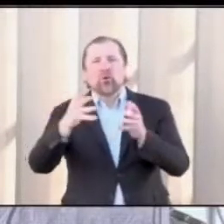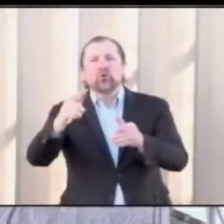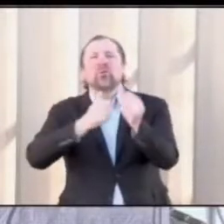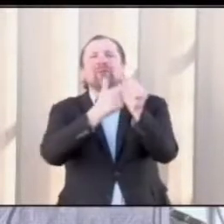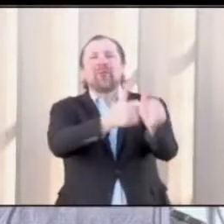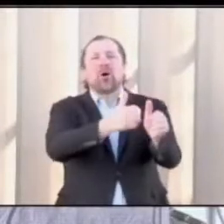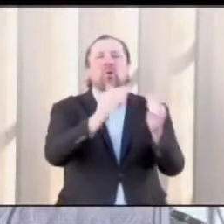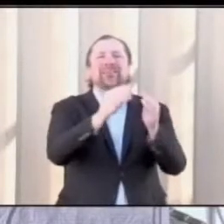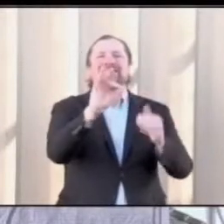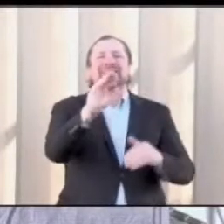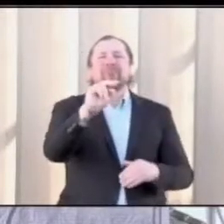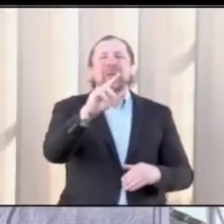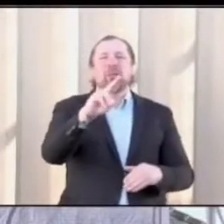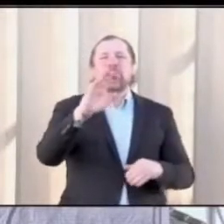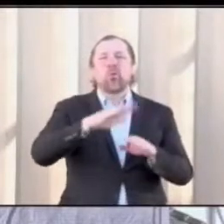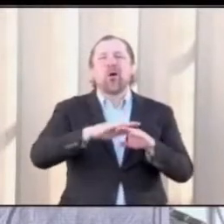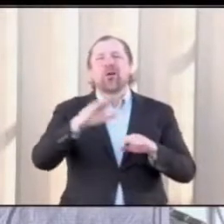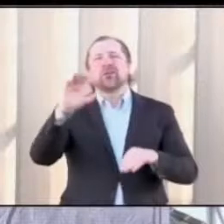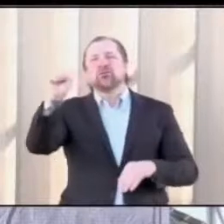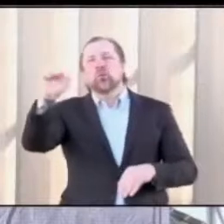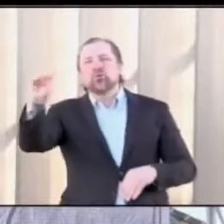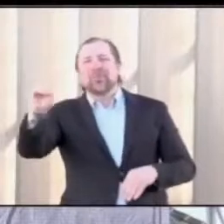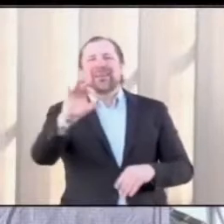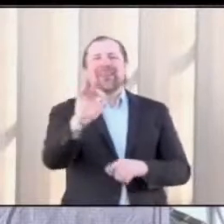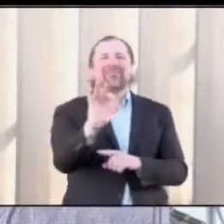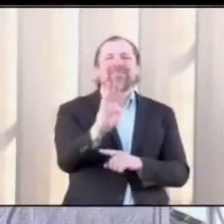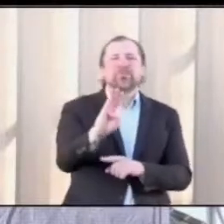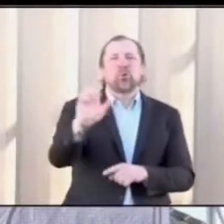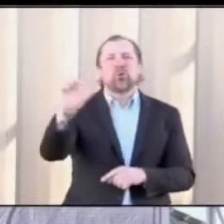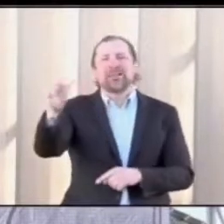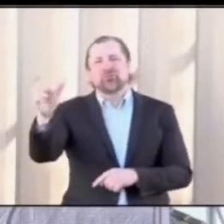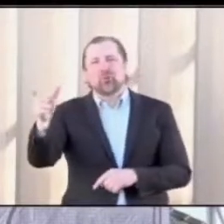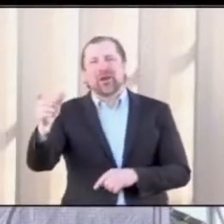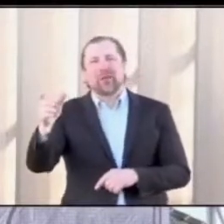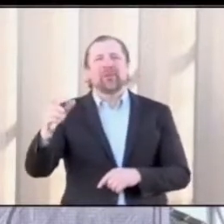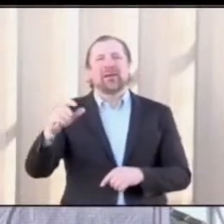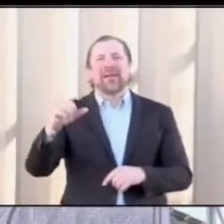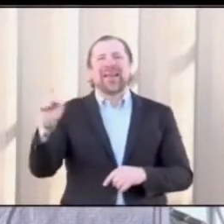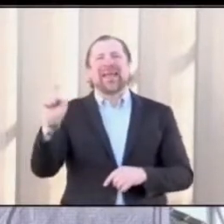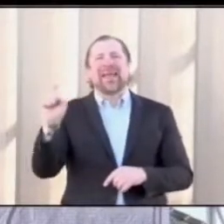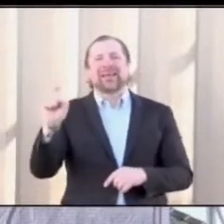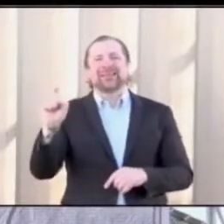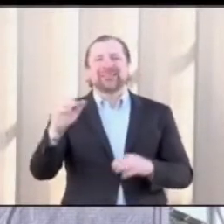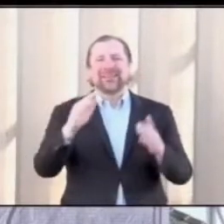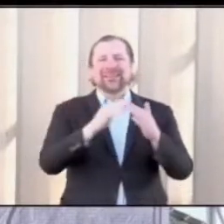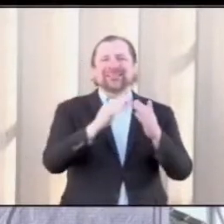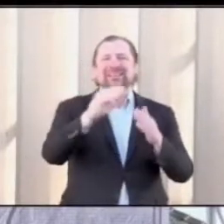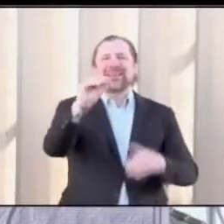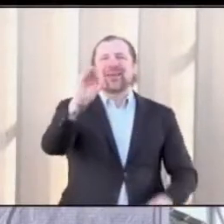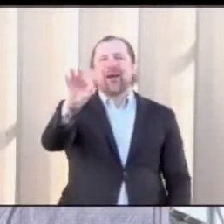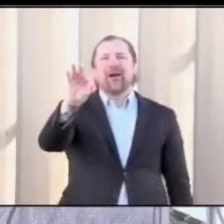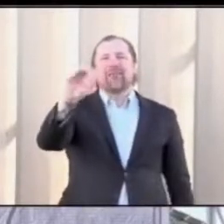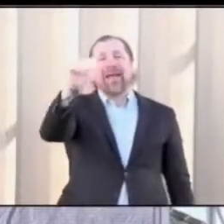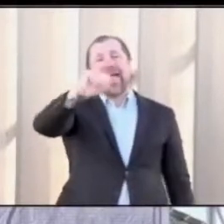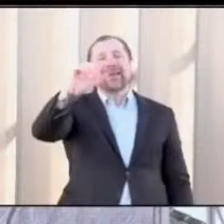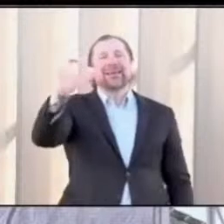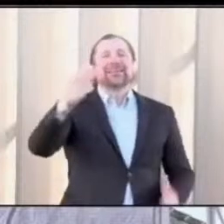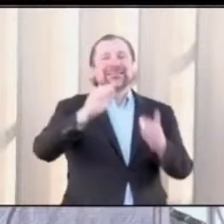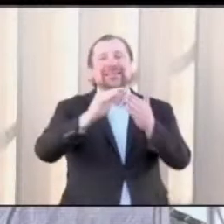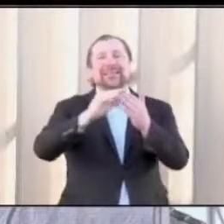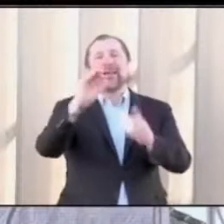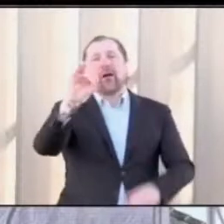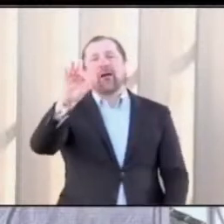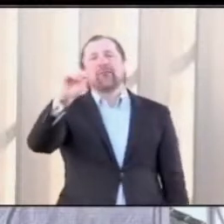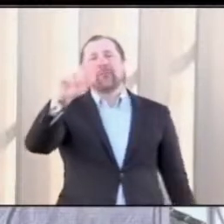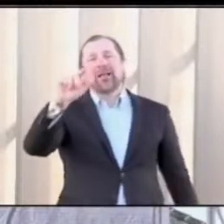City of Malibu on our official channels, Facebook, Instagram, and X at City of Malibu, or visit our